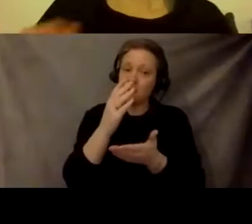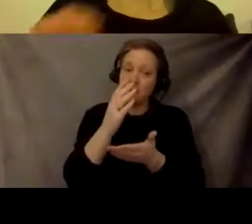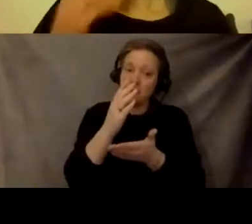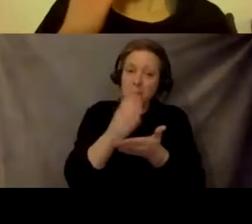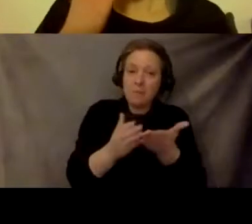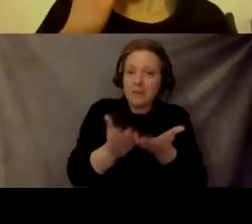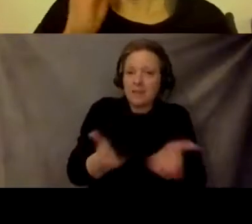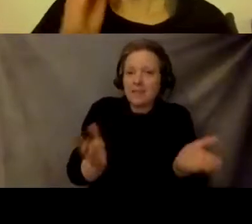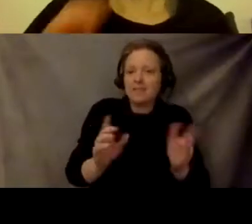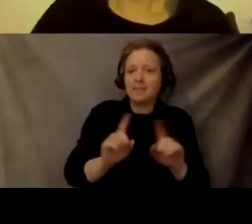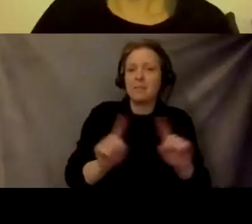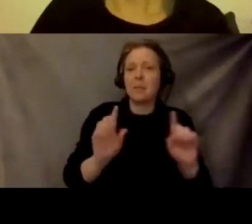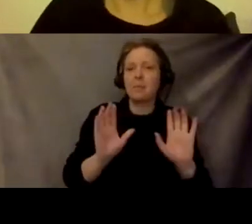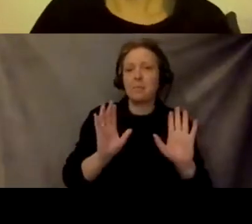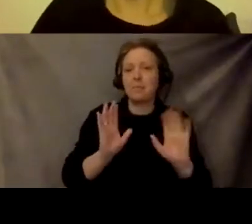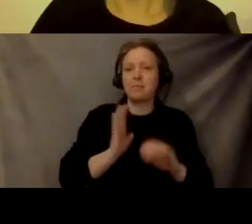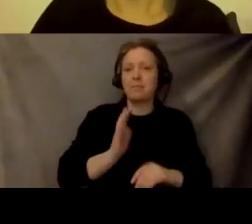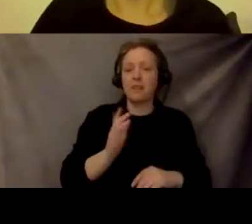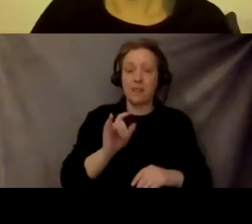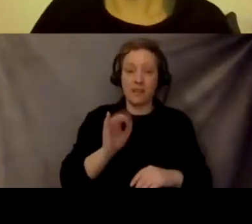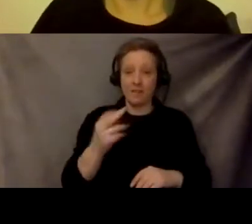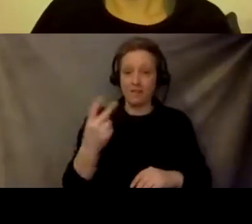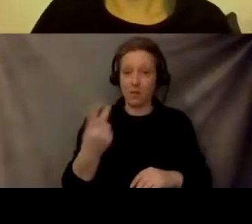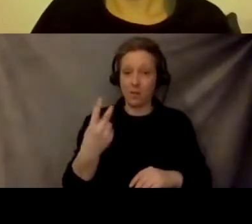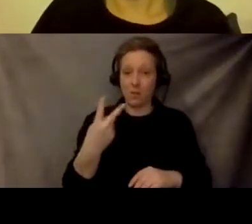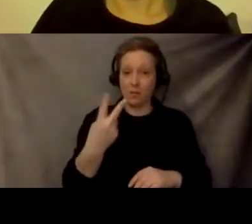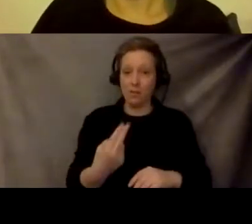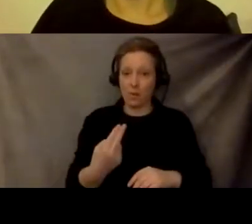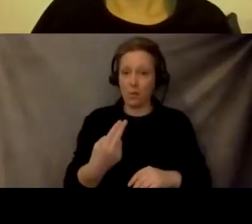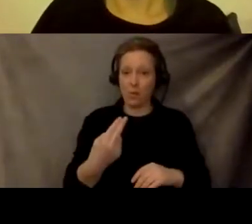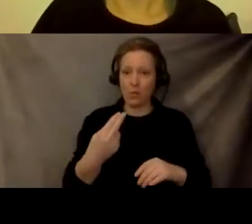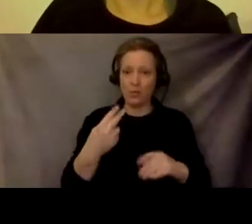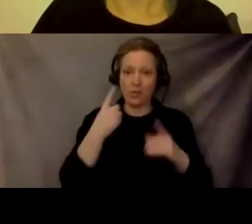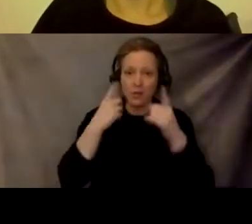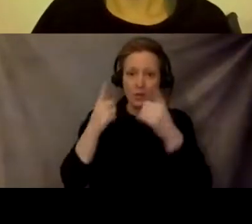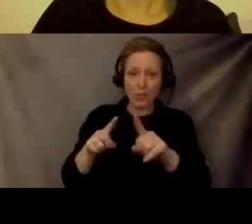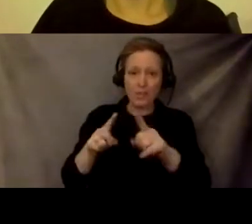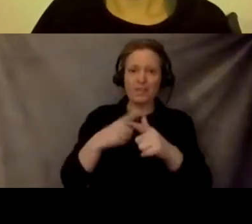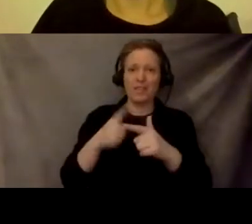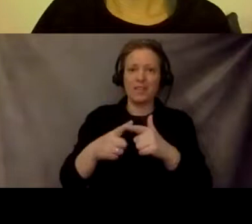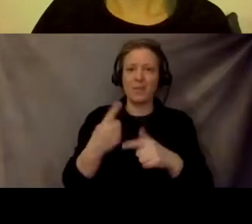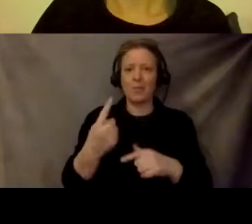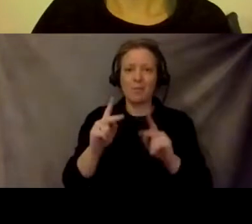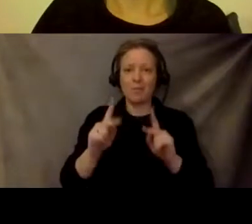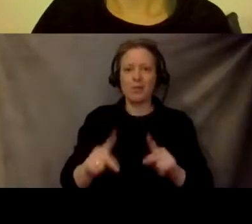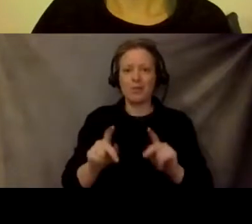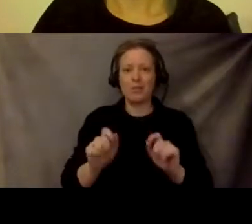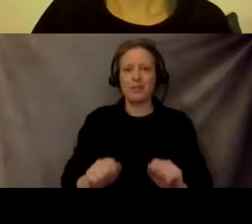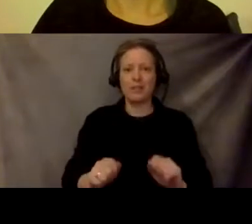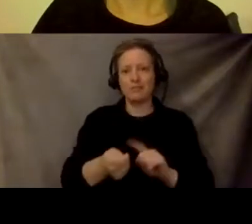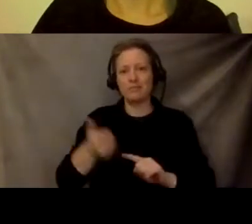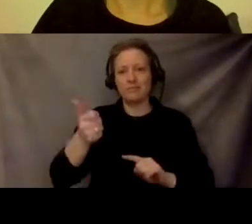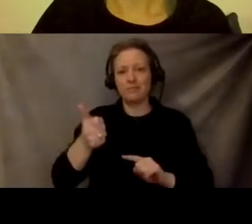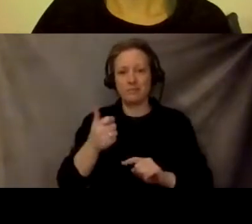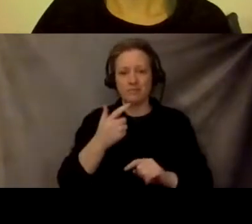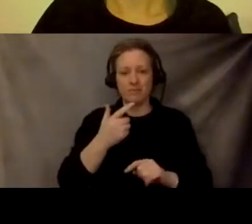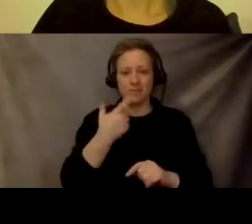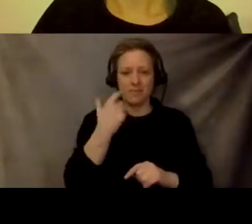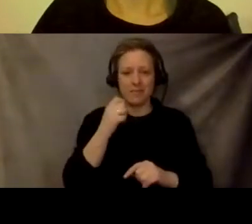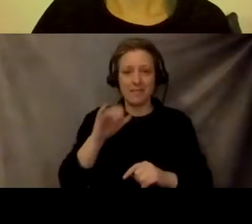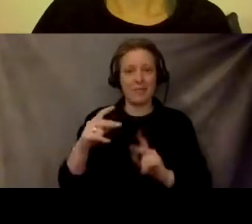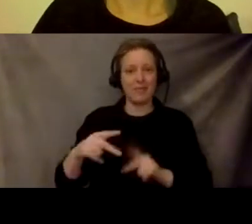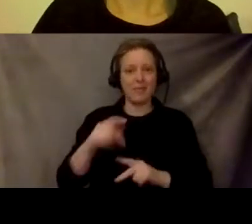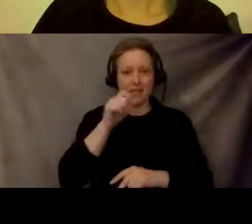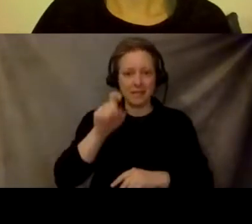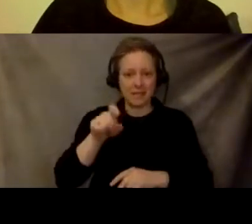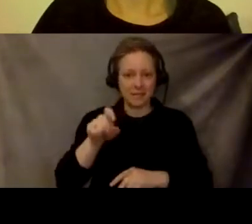old saying? If we both always agree, one of us isn't necessary, and I know that's me. So you'd be the necessary one, but I like to at least